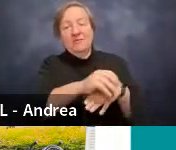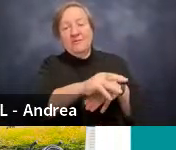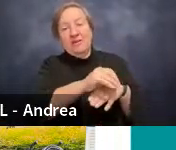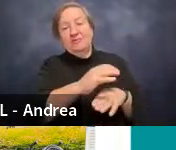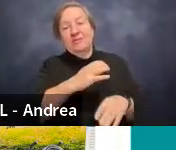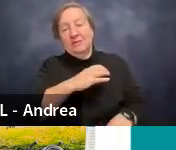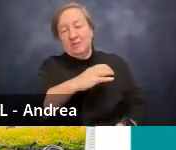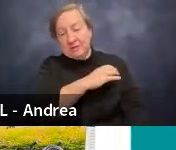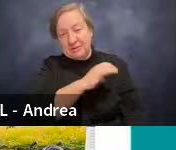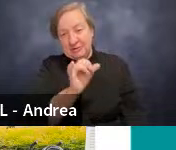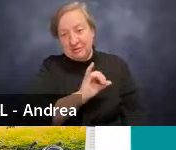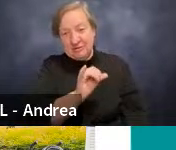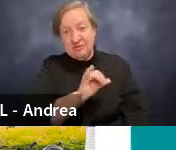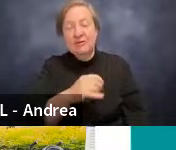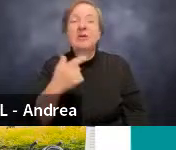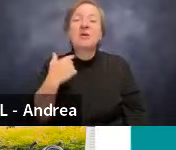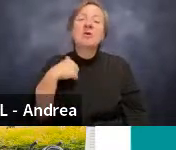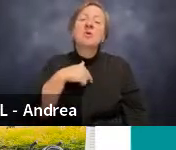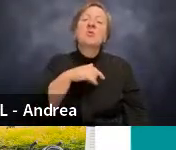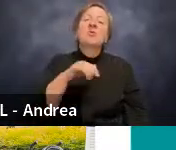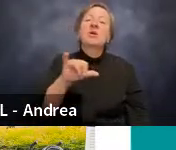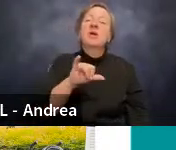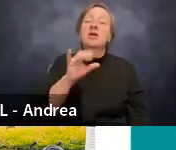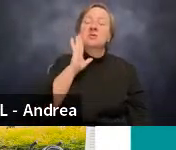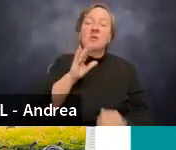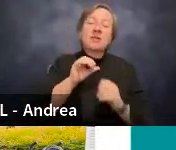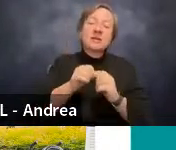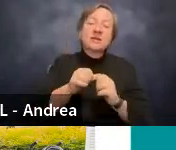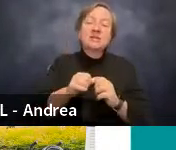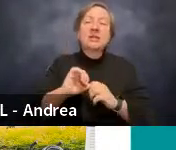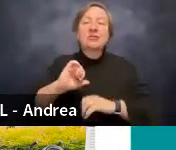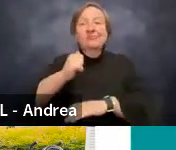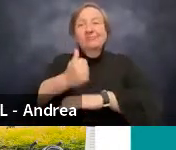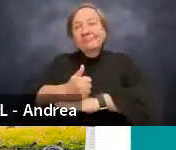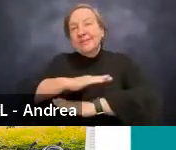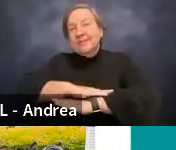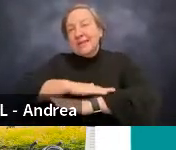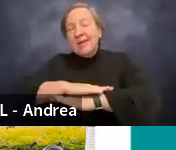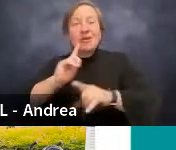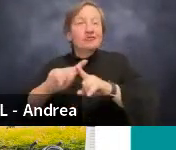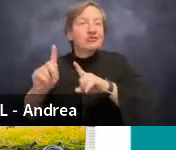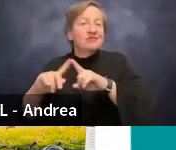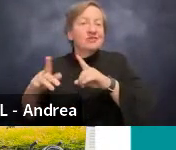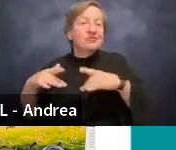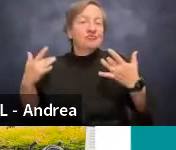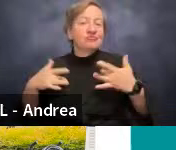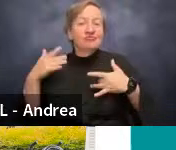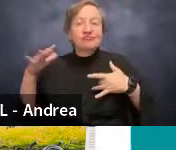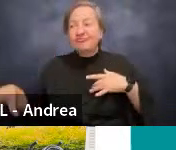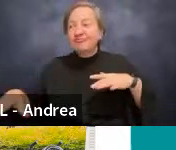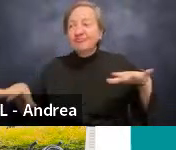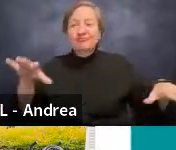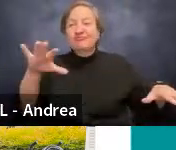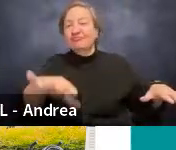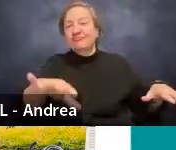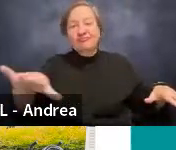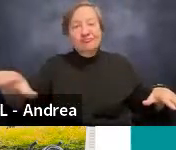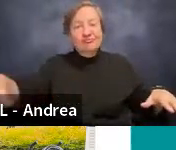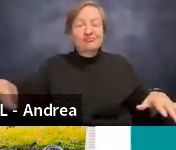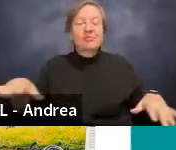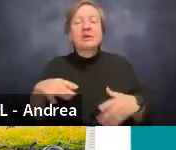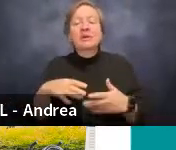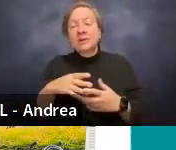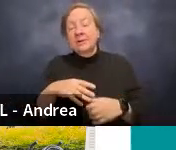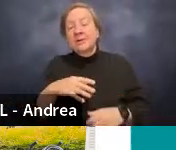Committee. We're also continuing to do tabling at events around the region. So one